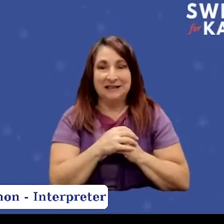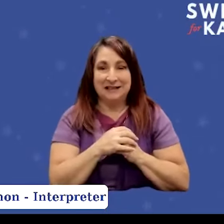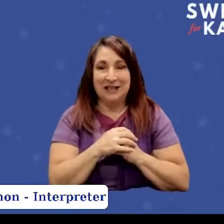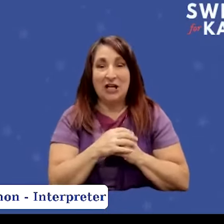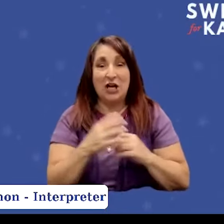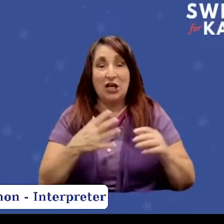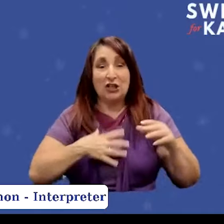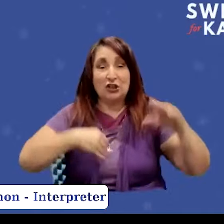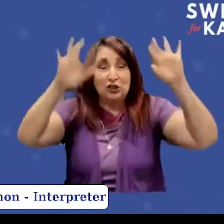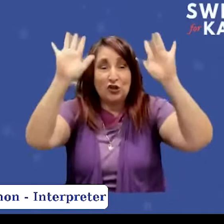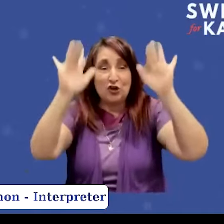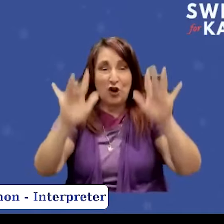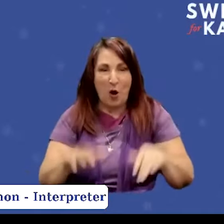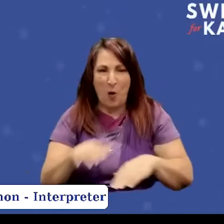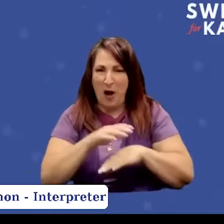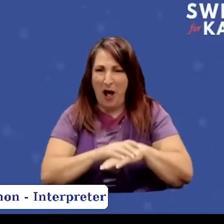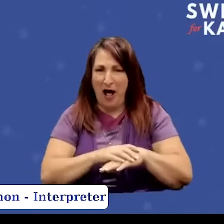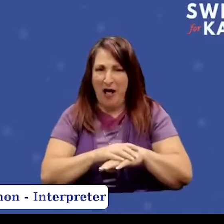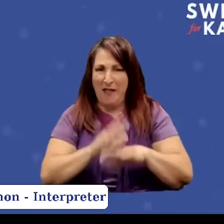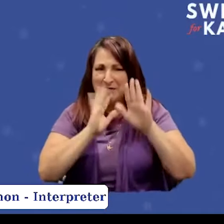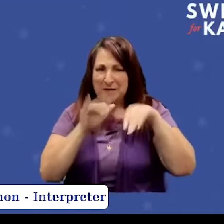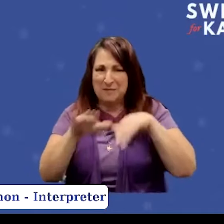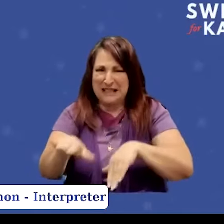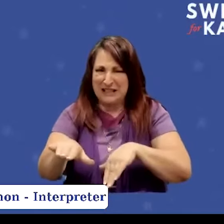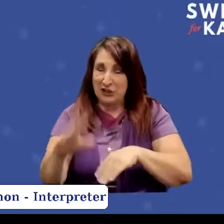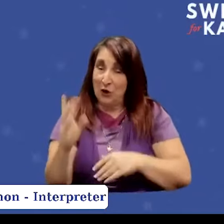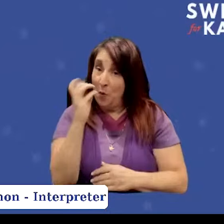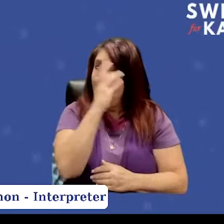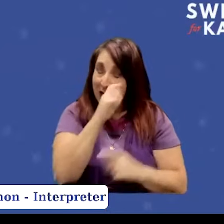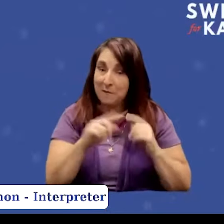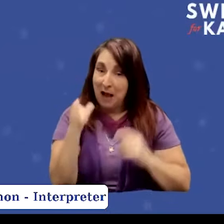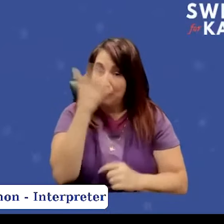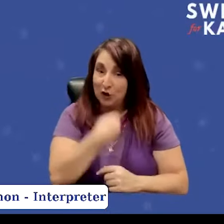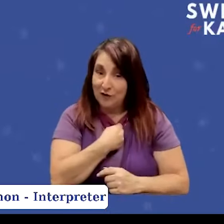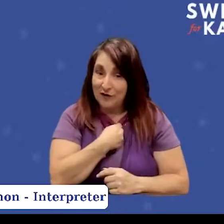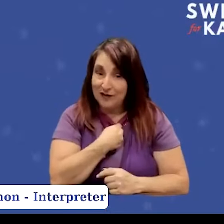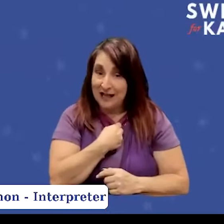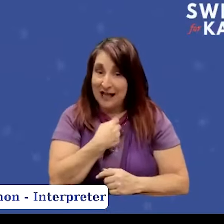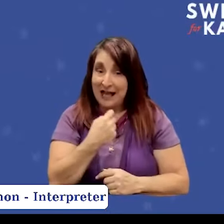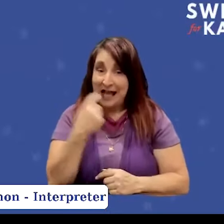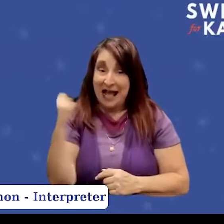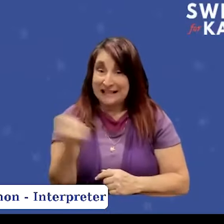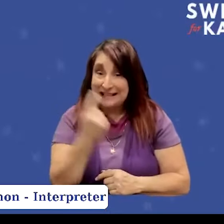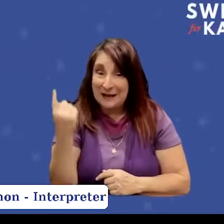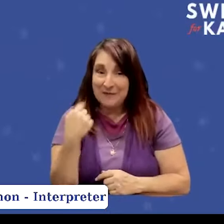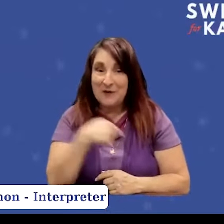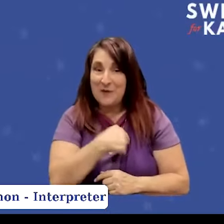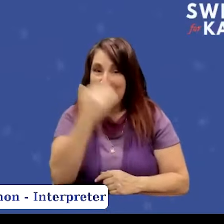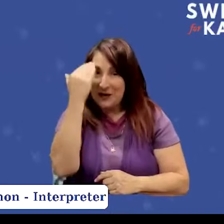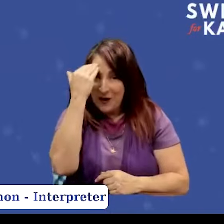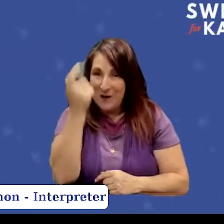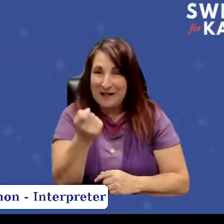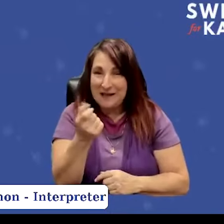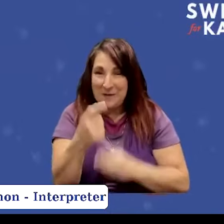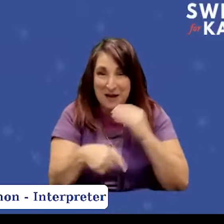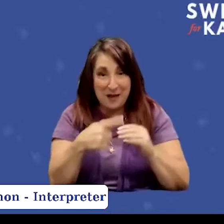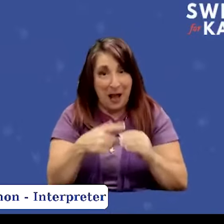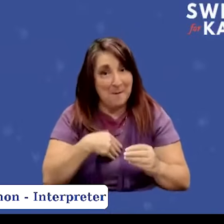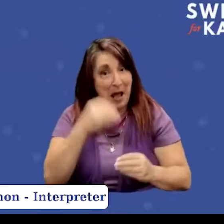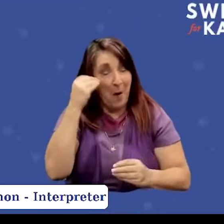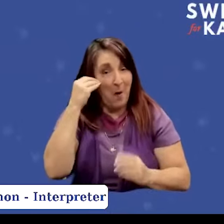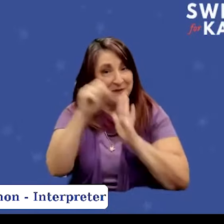beach. Weird, but beautiful. And something we know a little bit about in my home state of